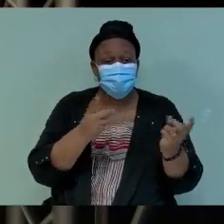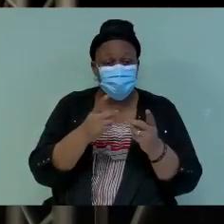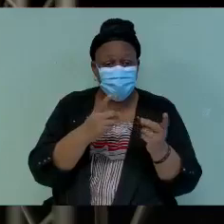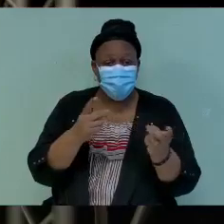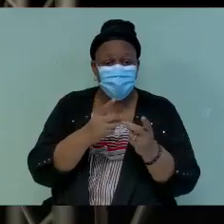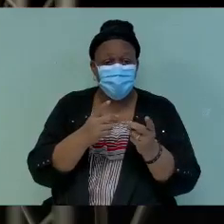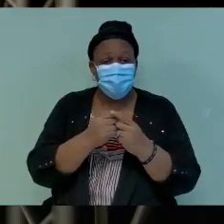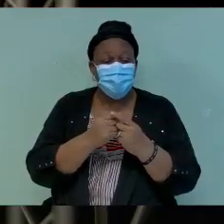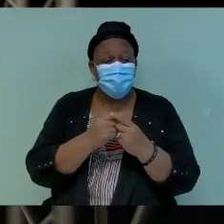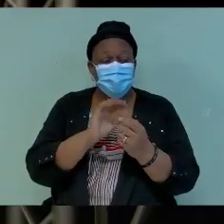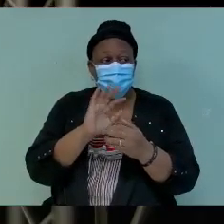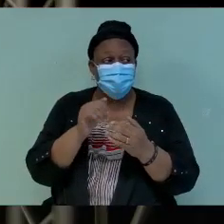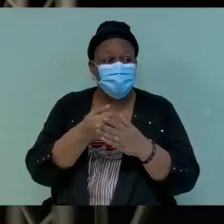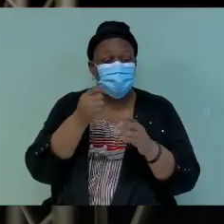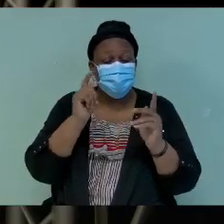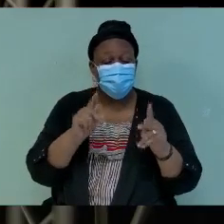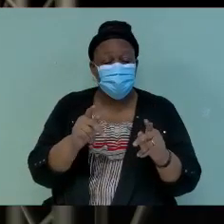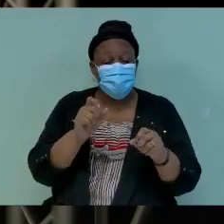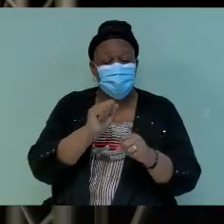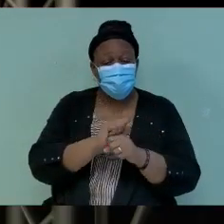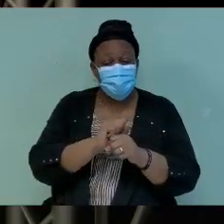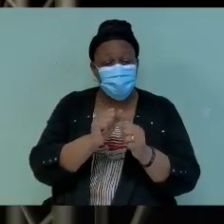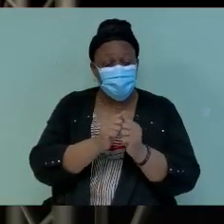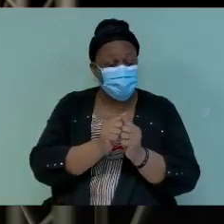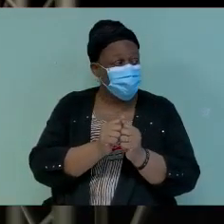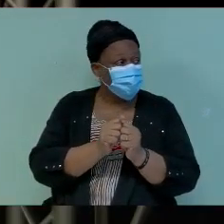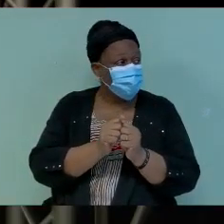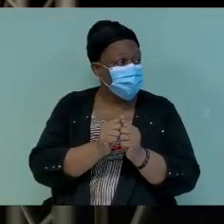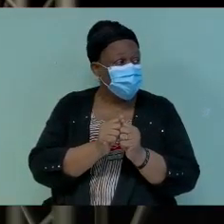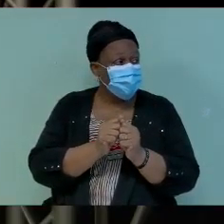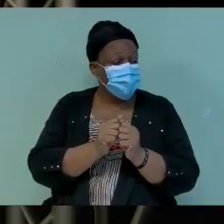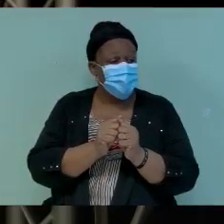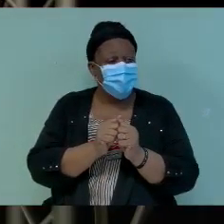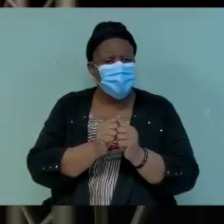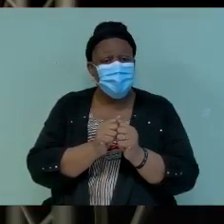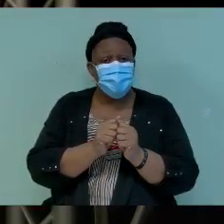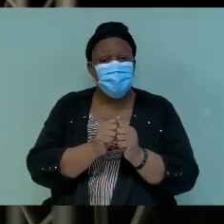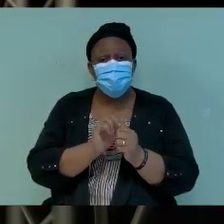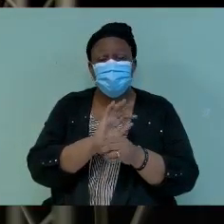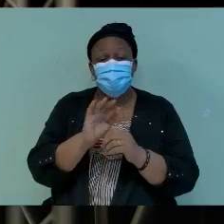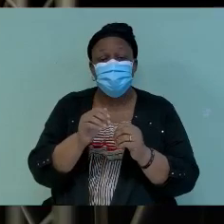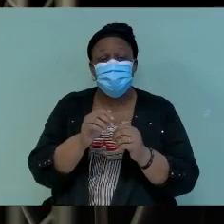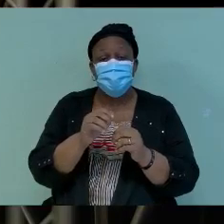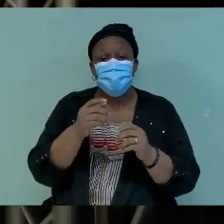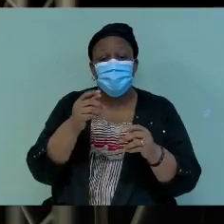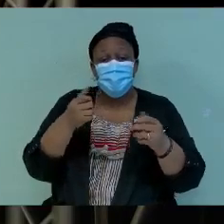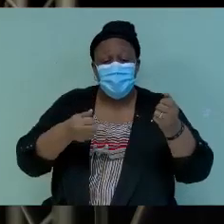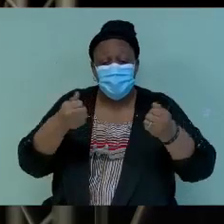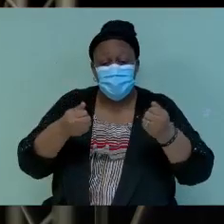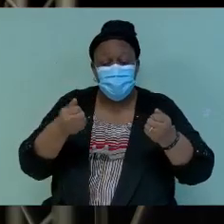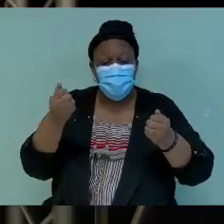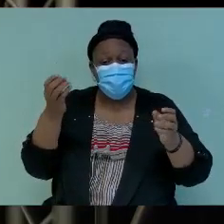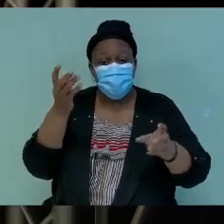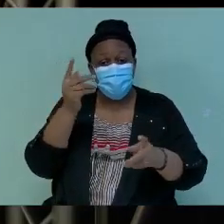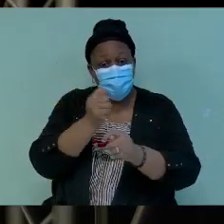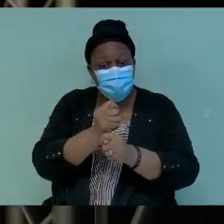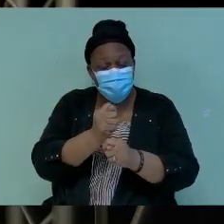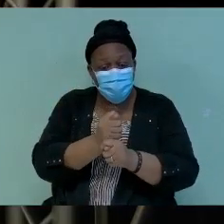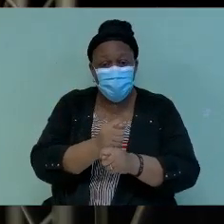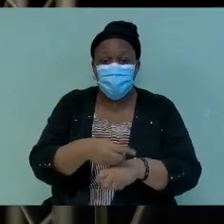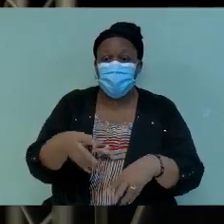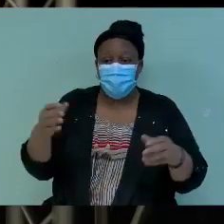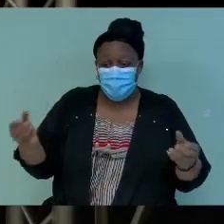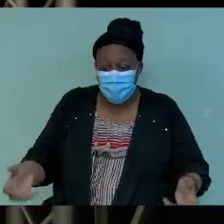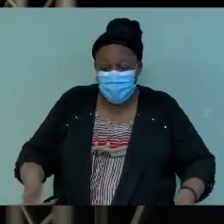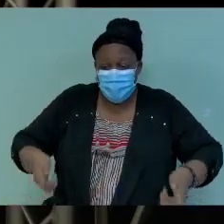our staff members, the collectors, our landfill staff, and our drivers, because of the functions that